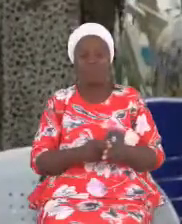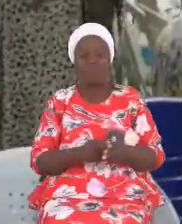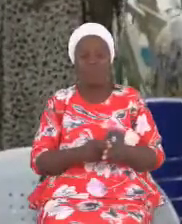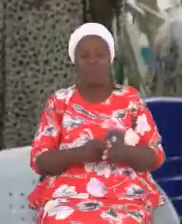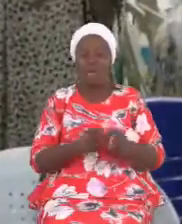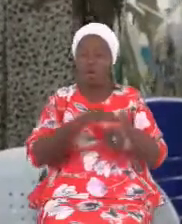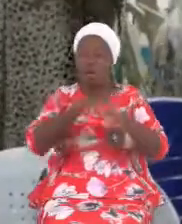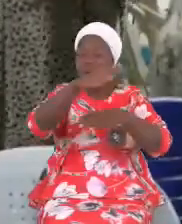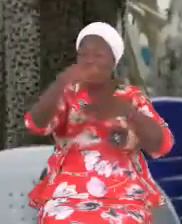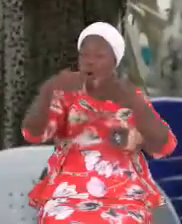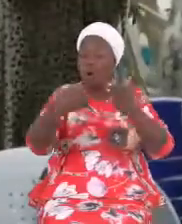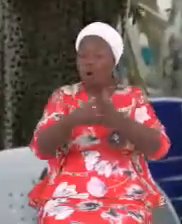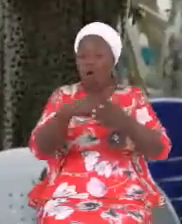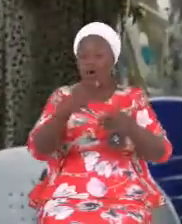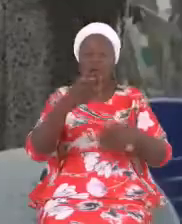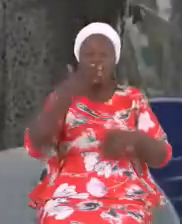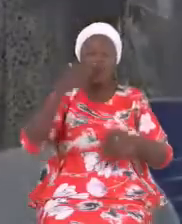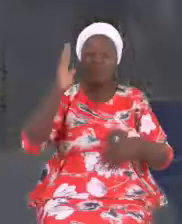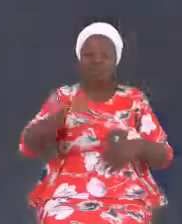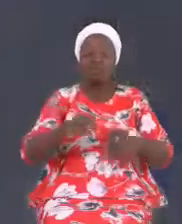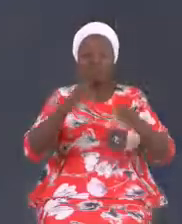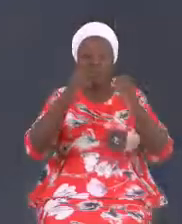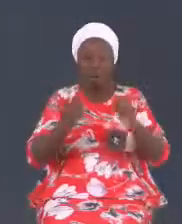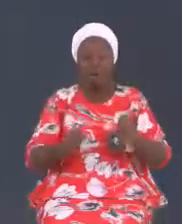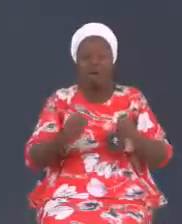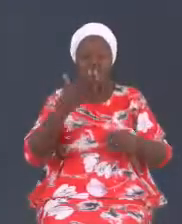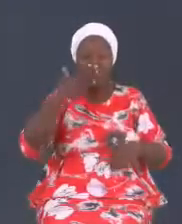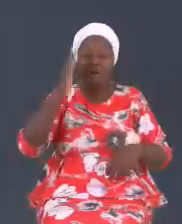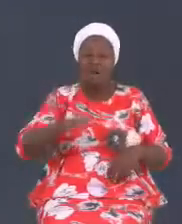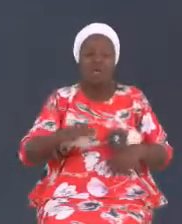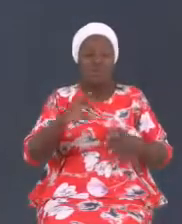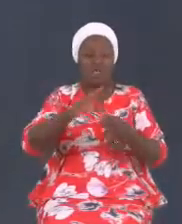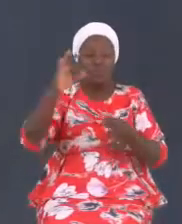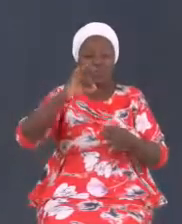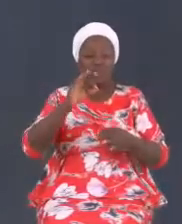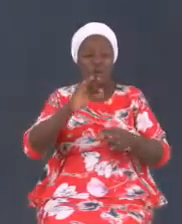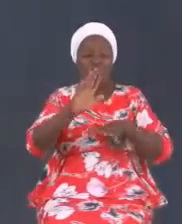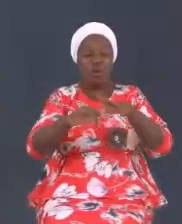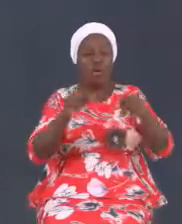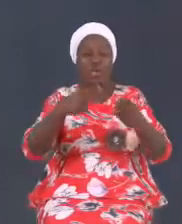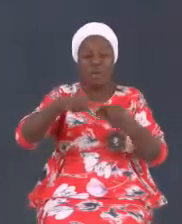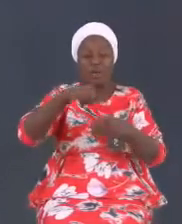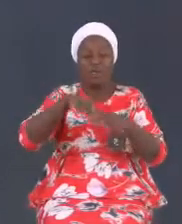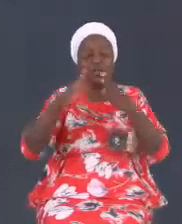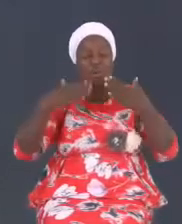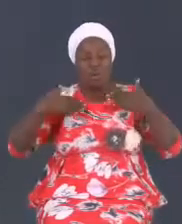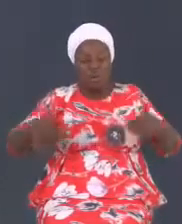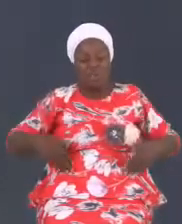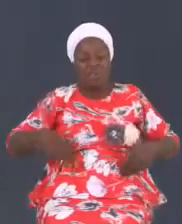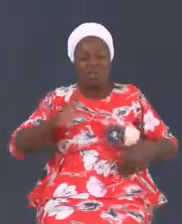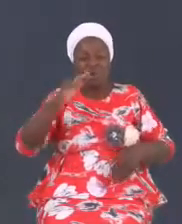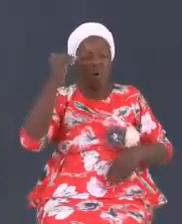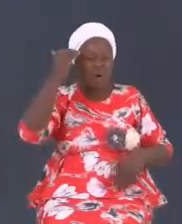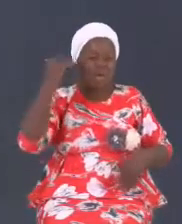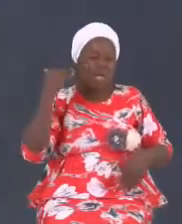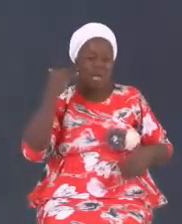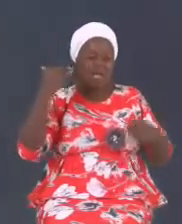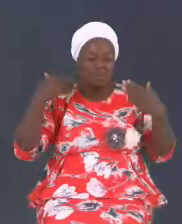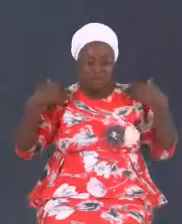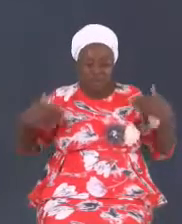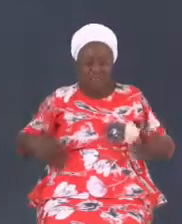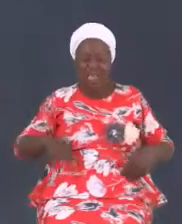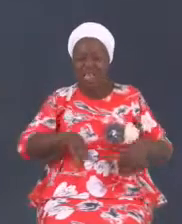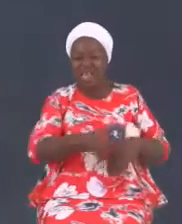All the evil powers, evil spirits walking about in your body, head, body,